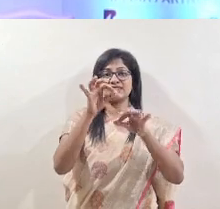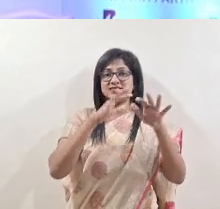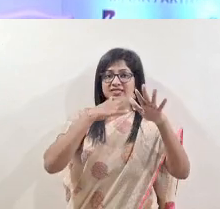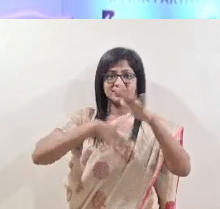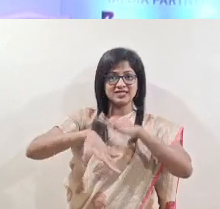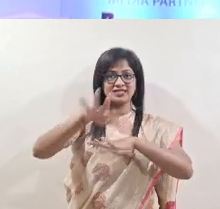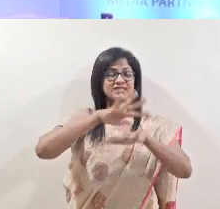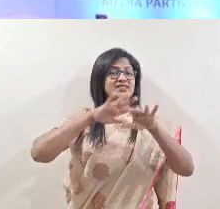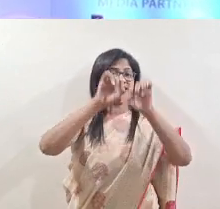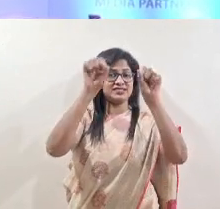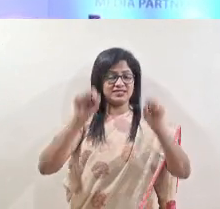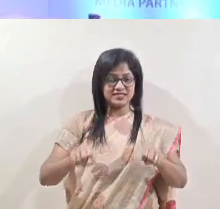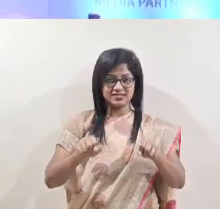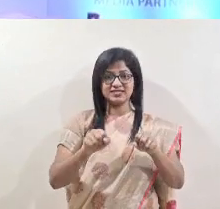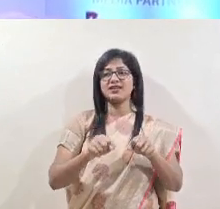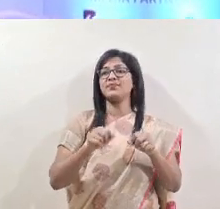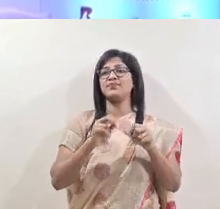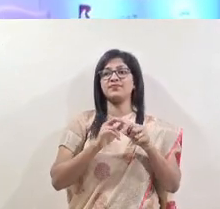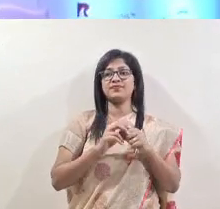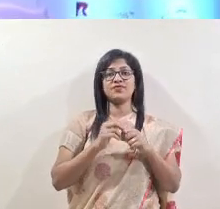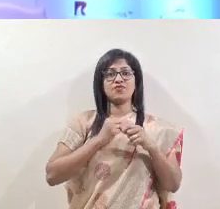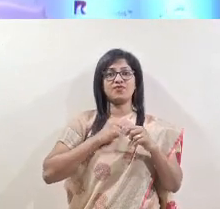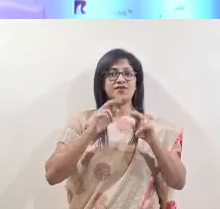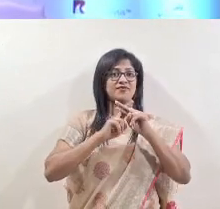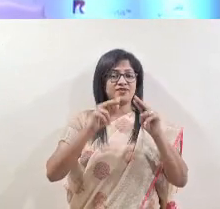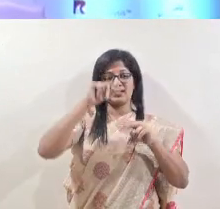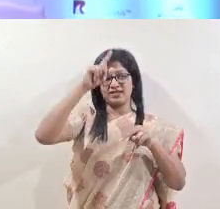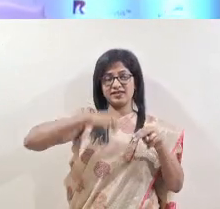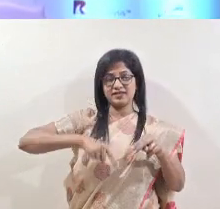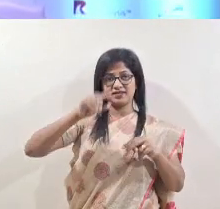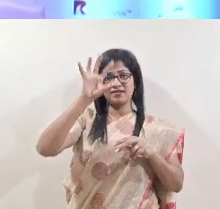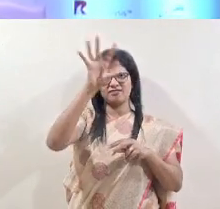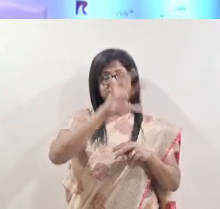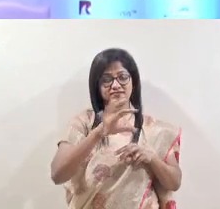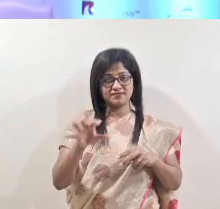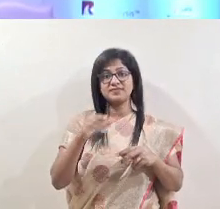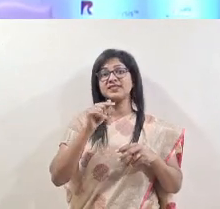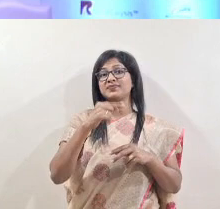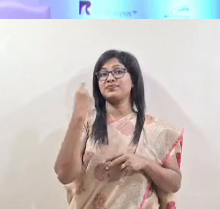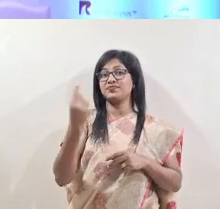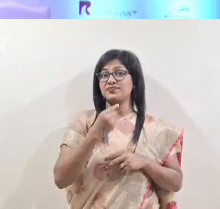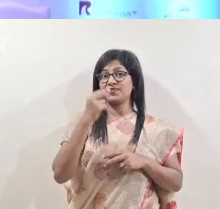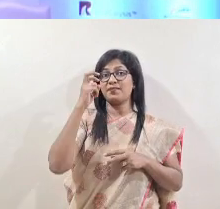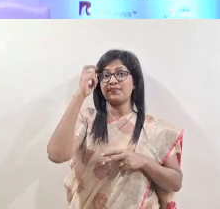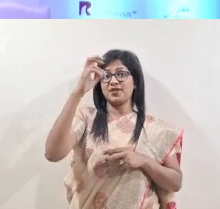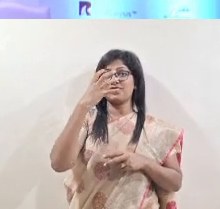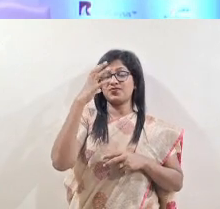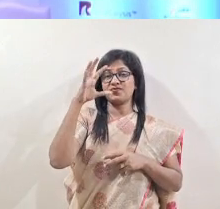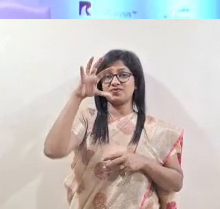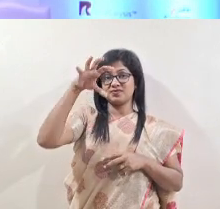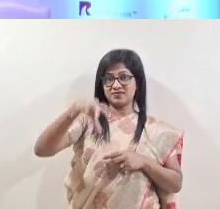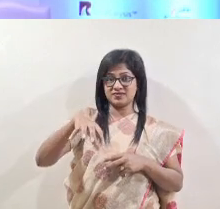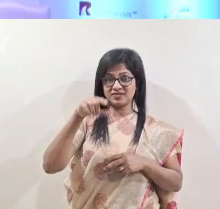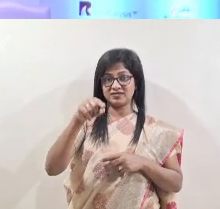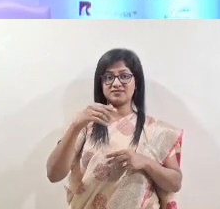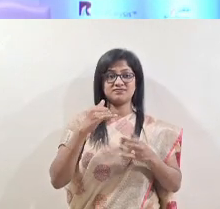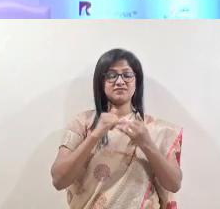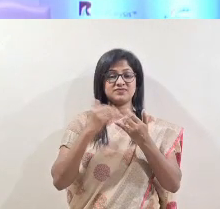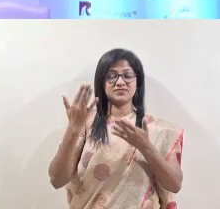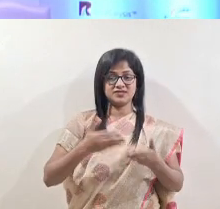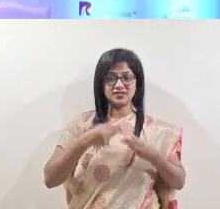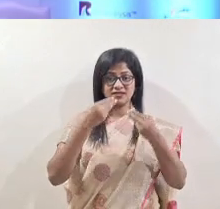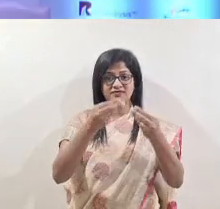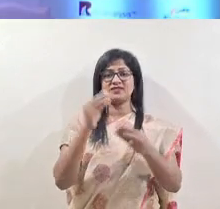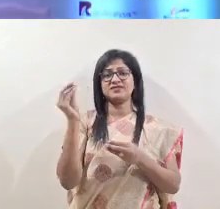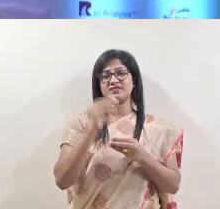transportation system across our country, and in particular metro stations cater to influx